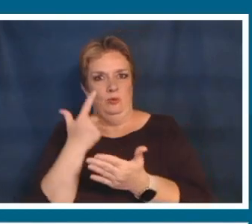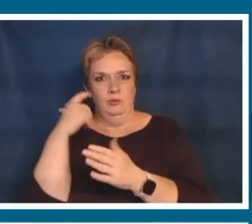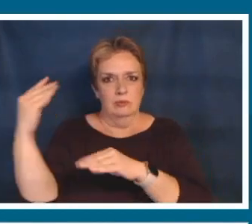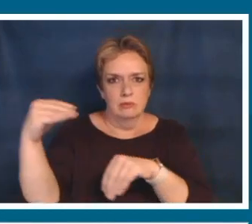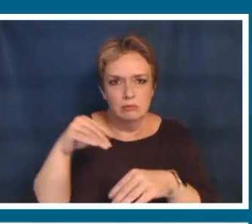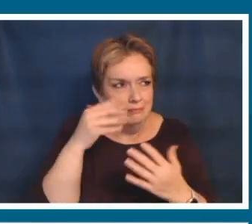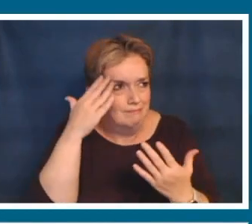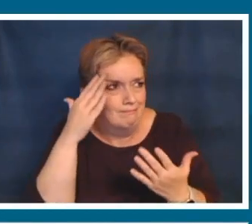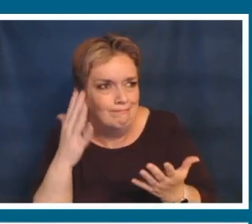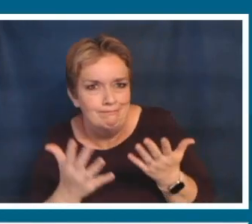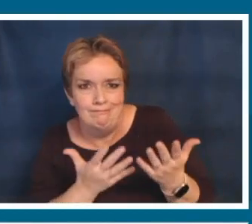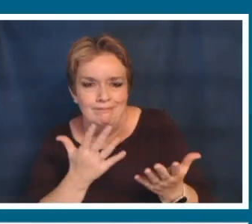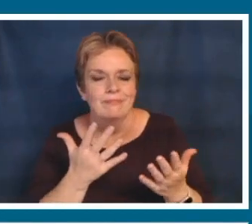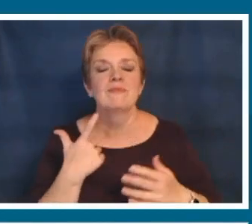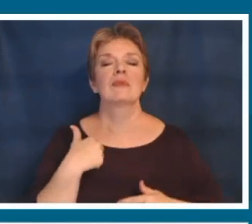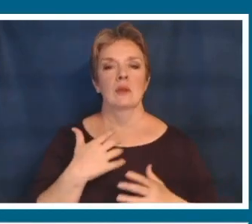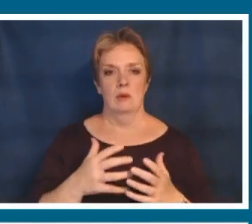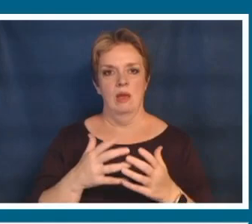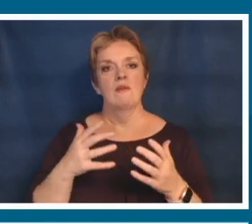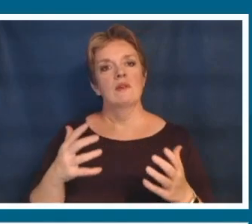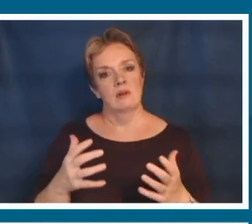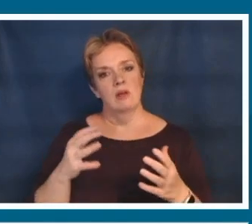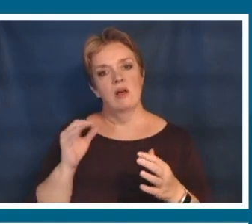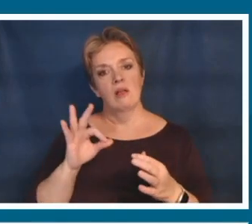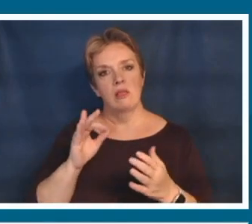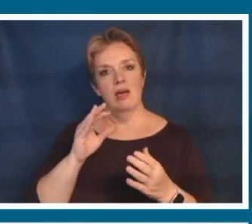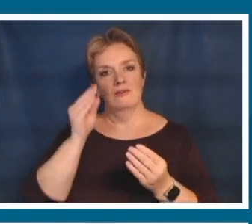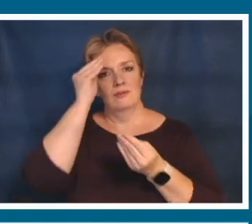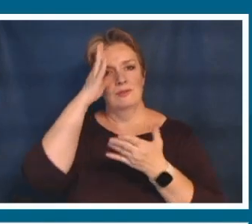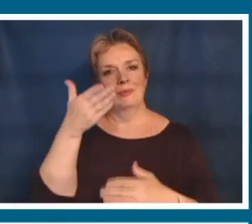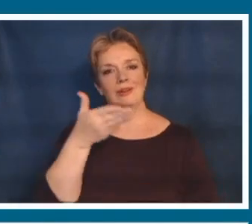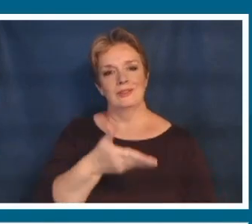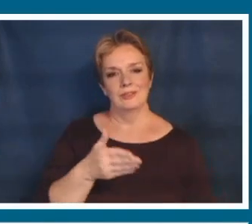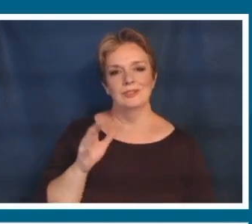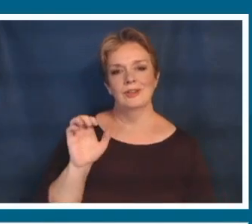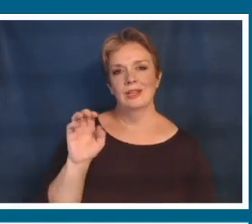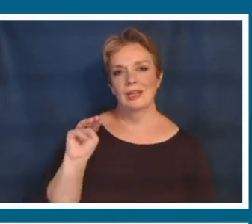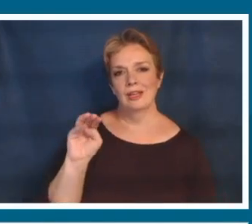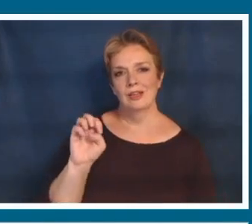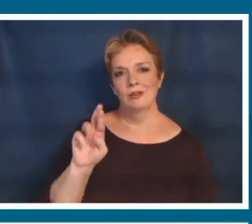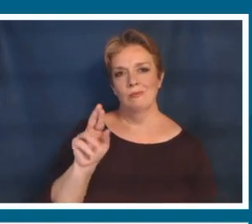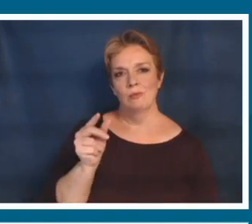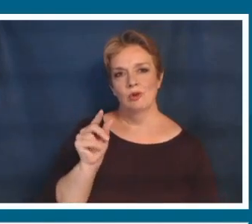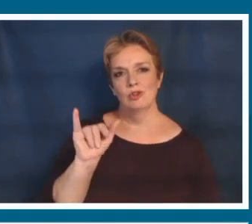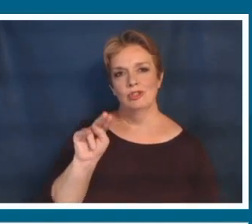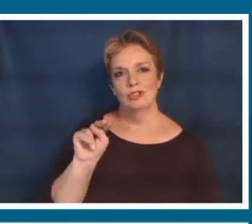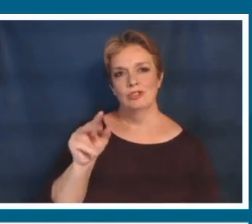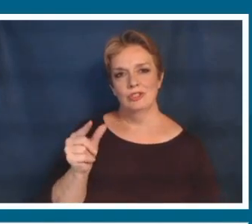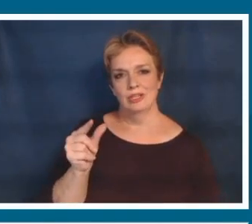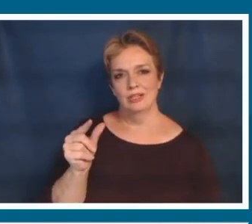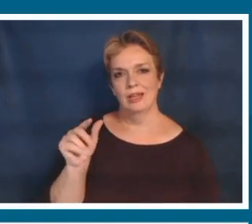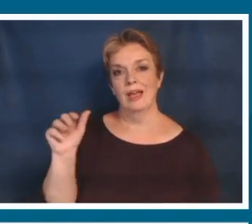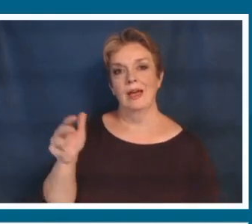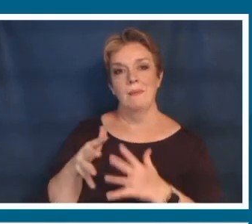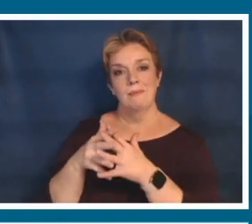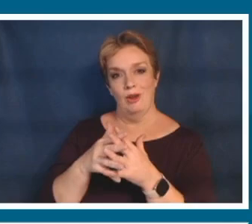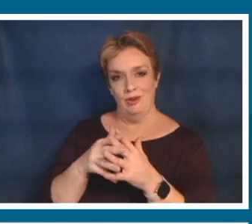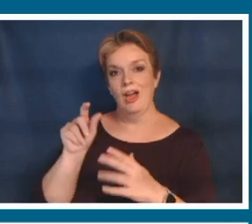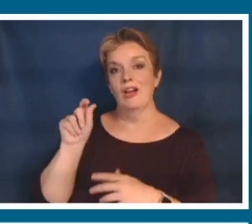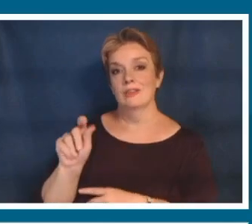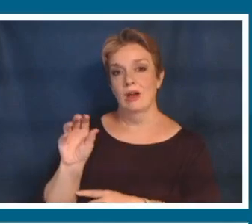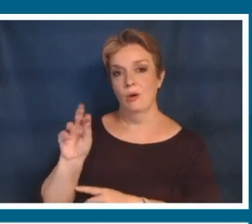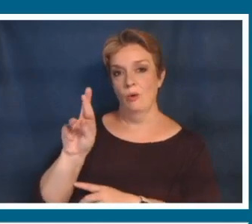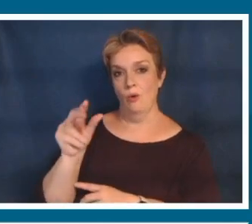emergingamerica.org. And within that, we have a project called Accessing Inquiry, where we provide teaching strategies that anyone can